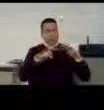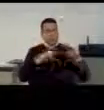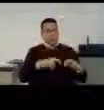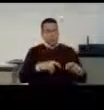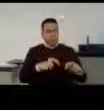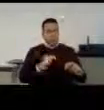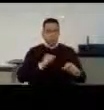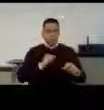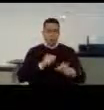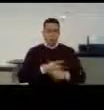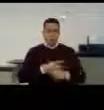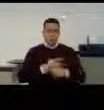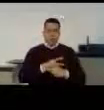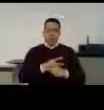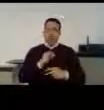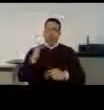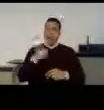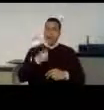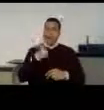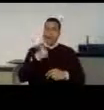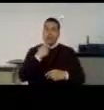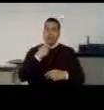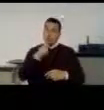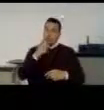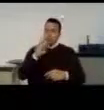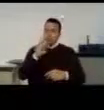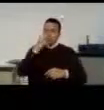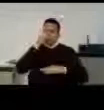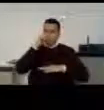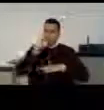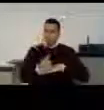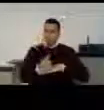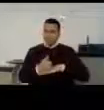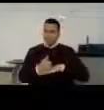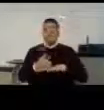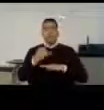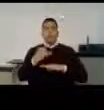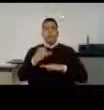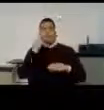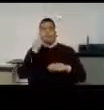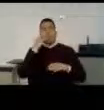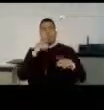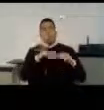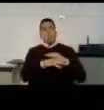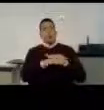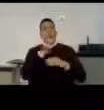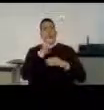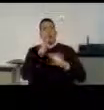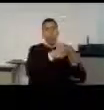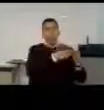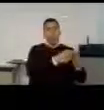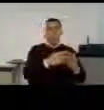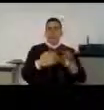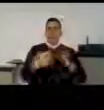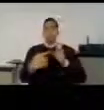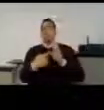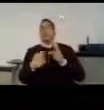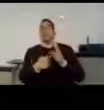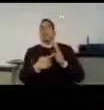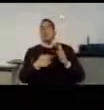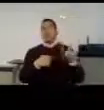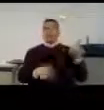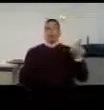at self-care, you have, as I said, you have to make it intentional. So when you go to the grocery store, I know